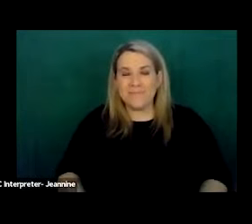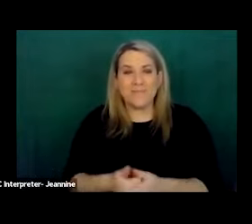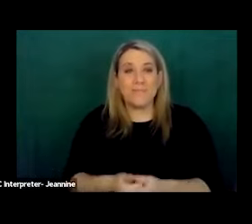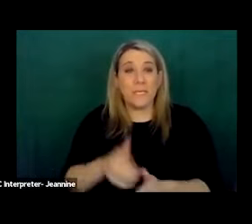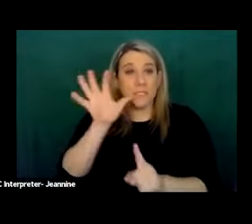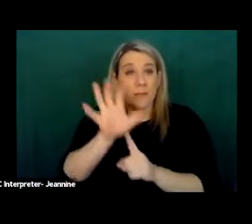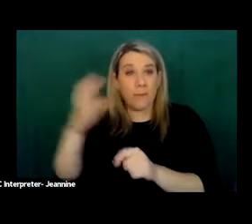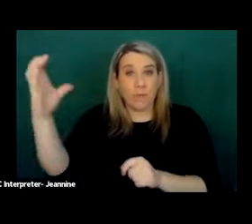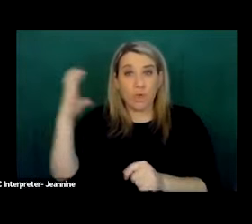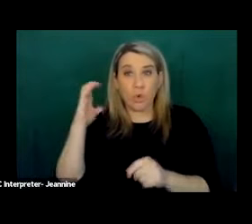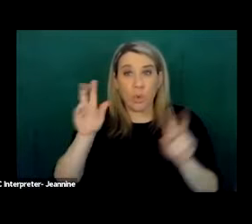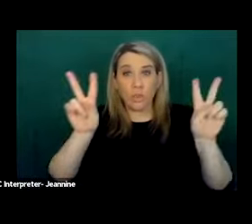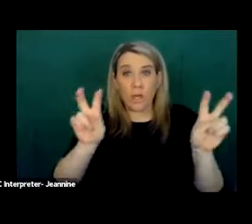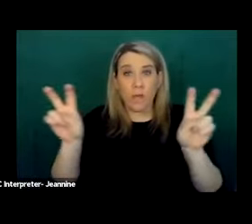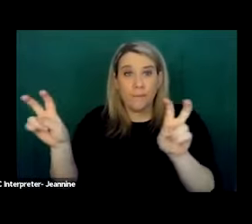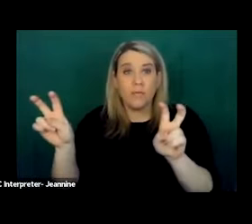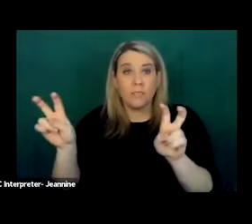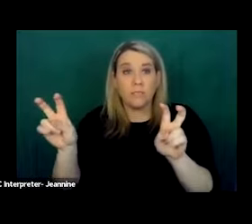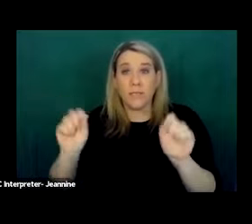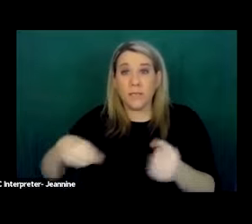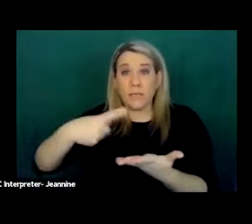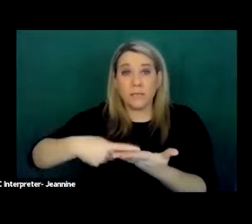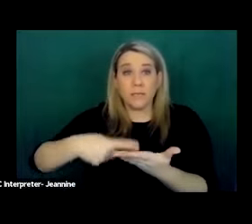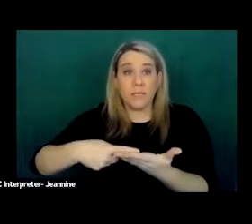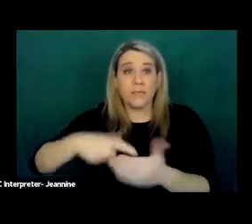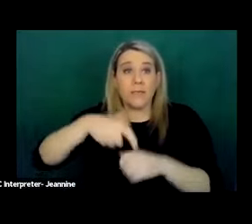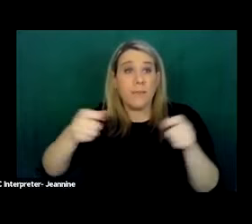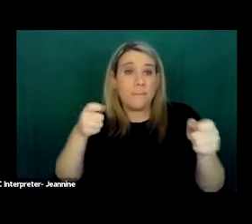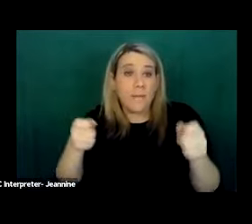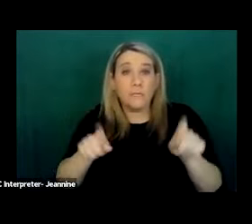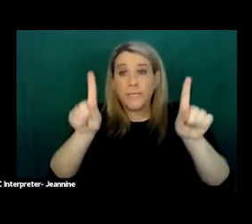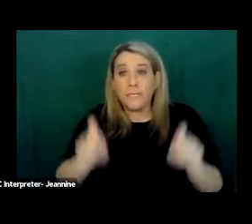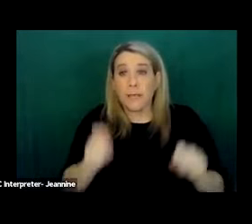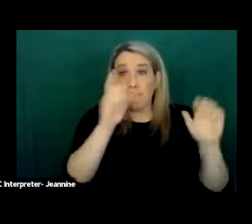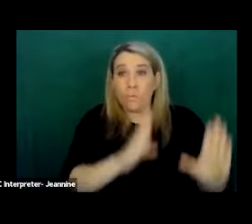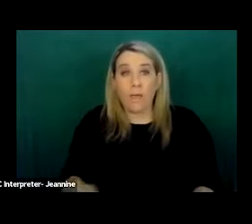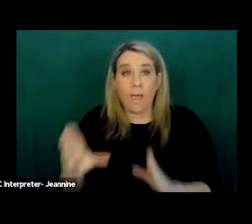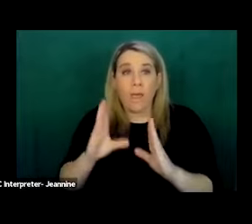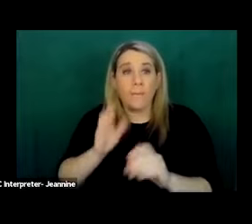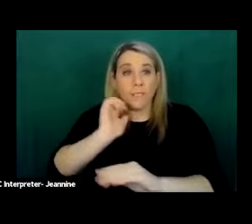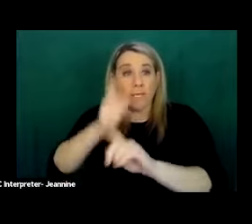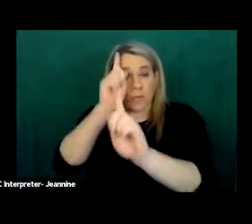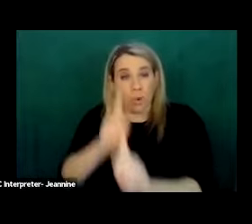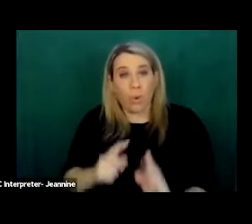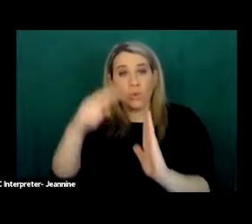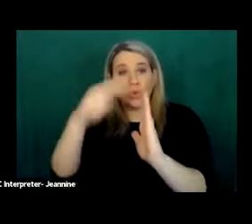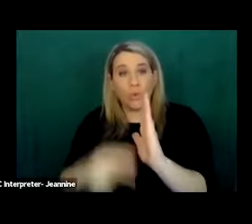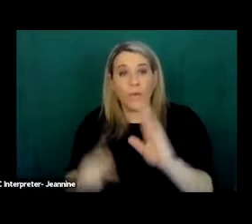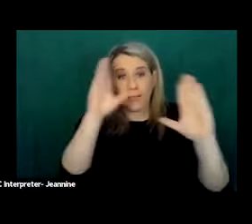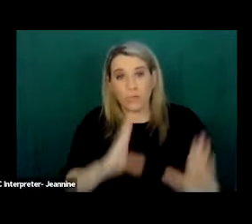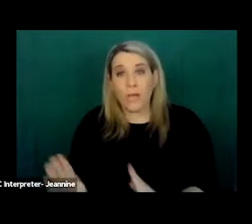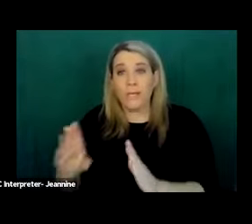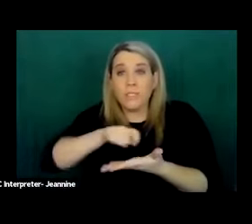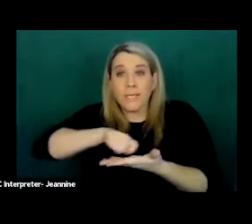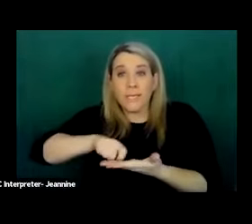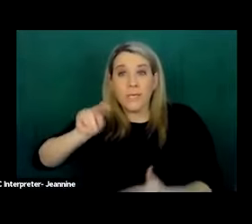popular coaching topics that our coaches can cover are time management, exam prep, goal setting, reading strategies,